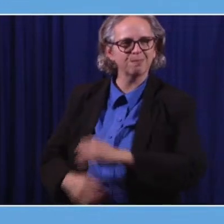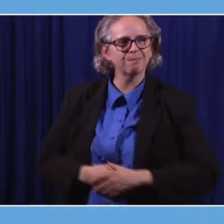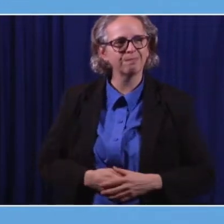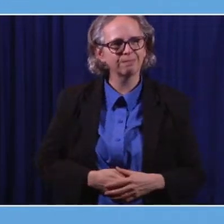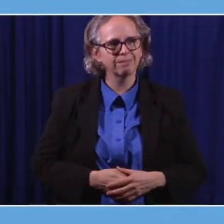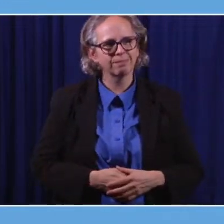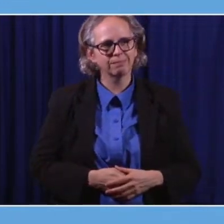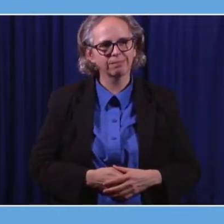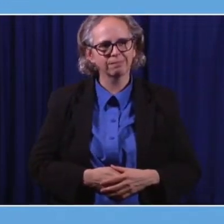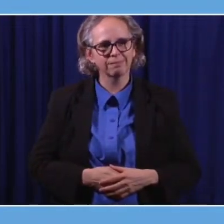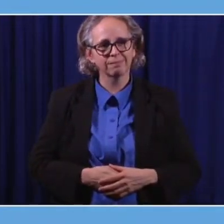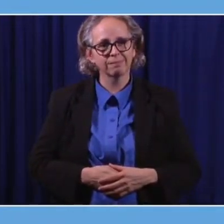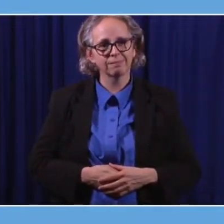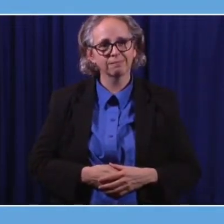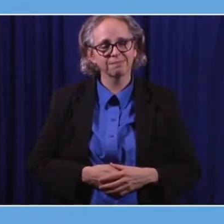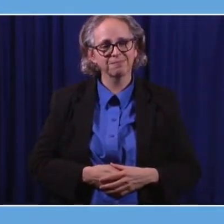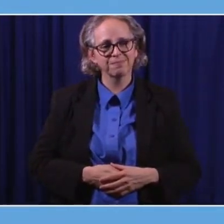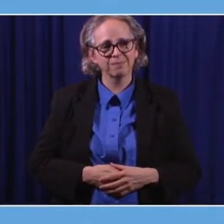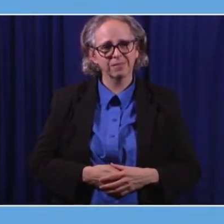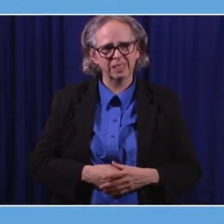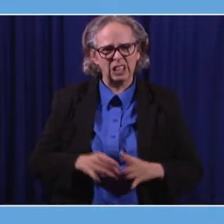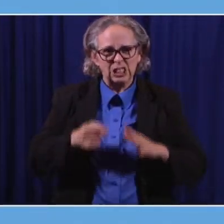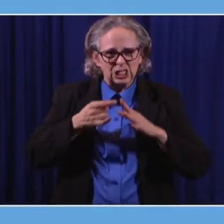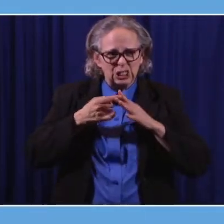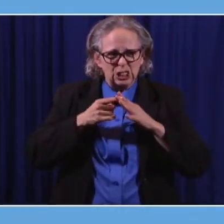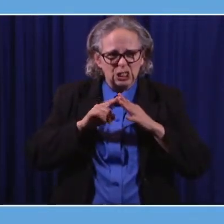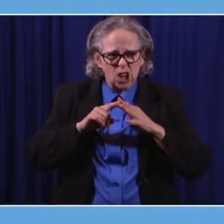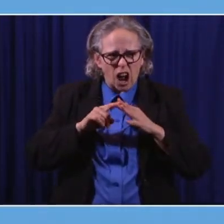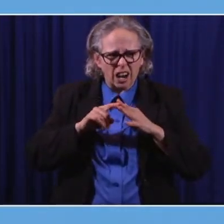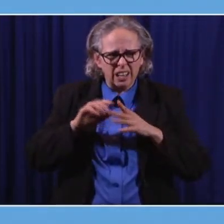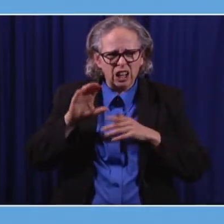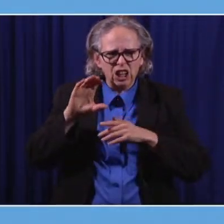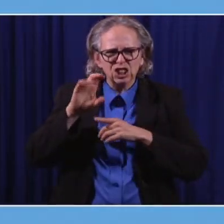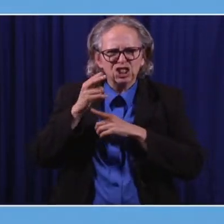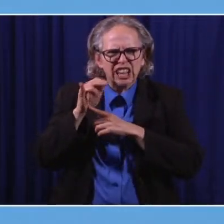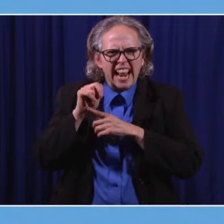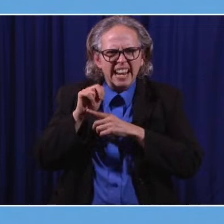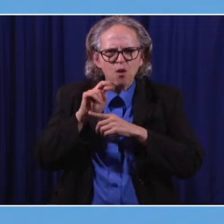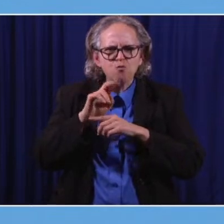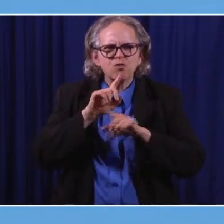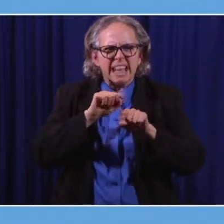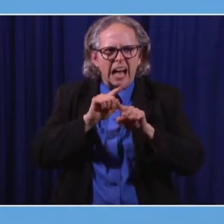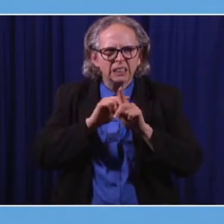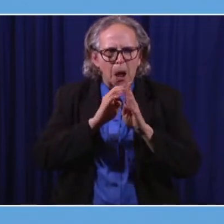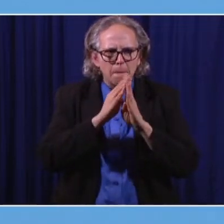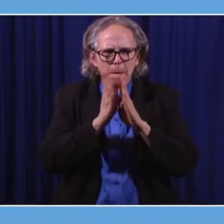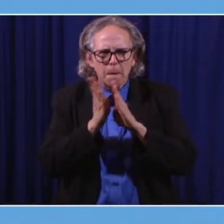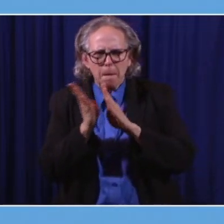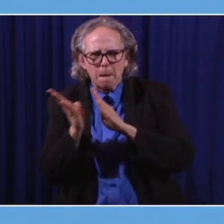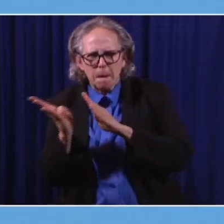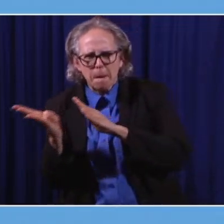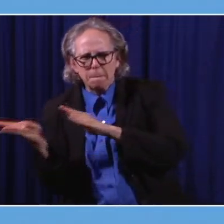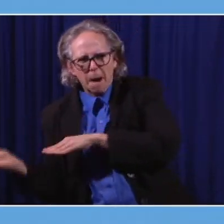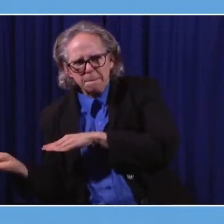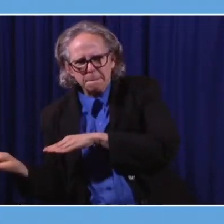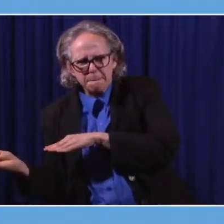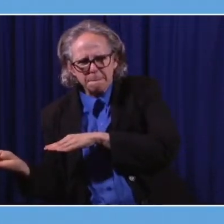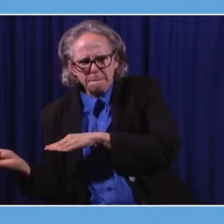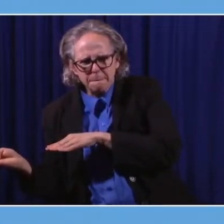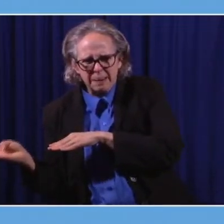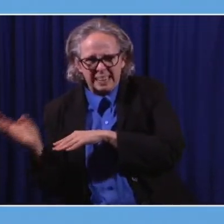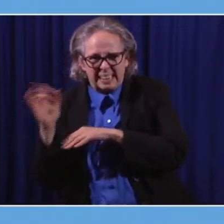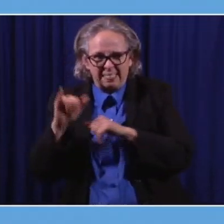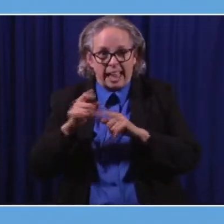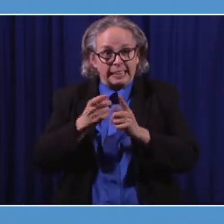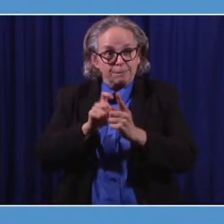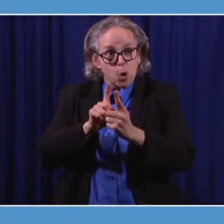All it takes to start a chain reaction is to let up. You stop keeping a safe distance, take a break from your